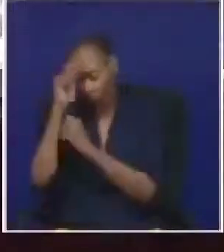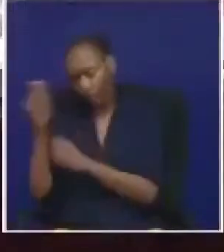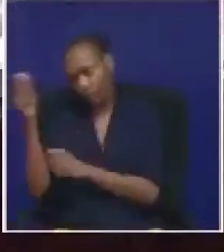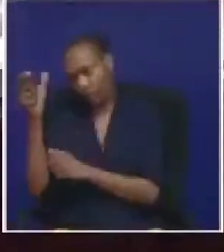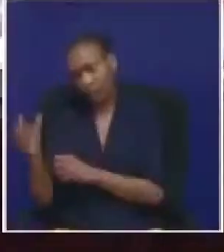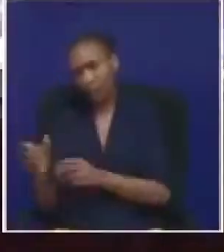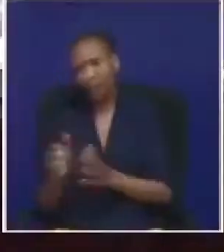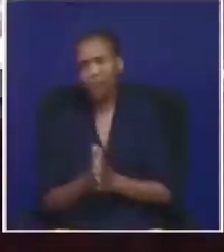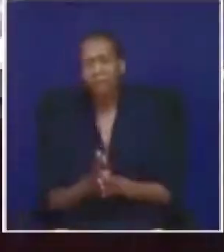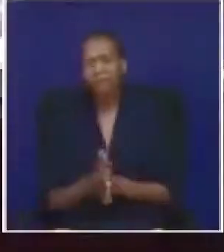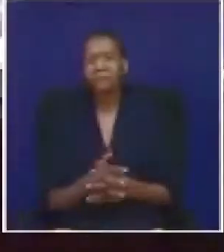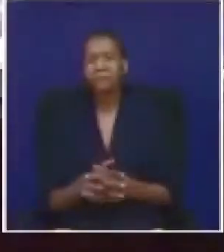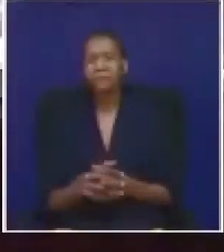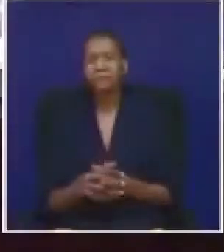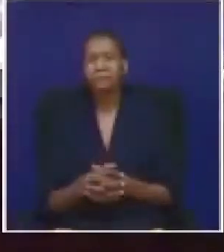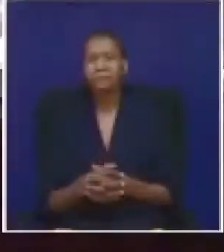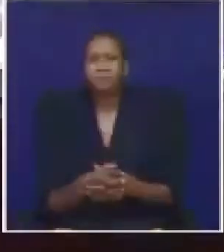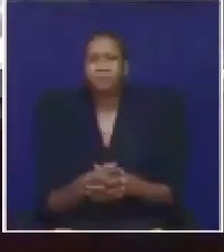Speaker.